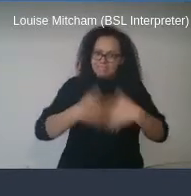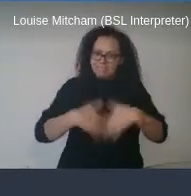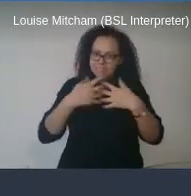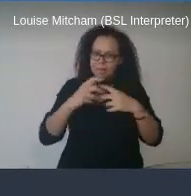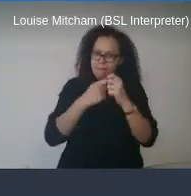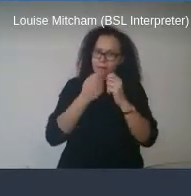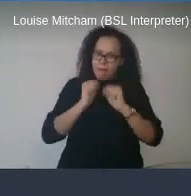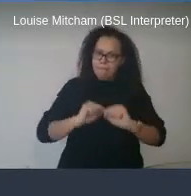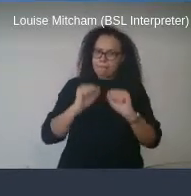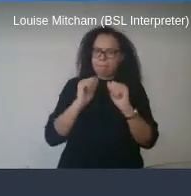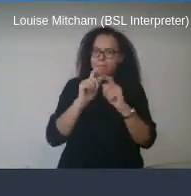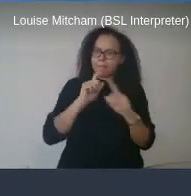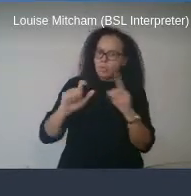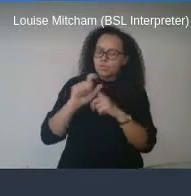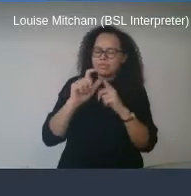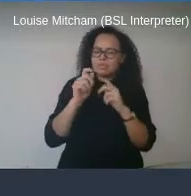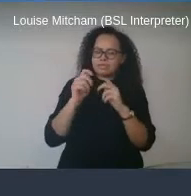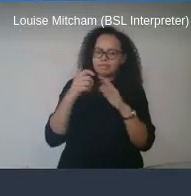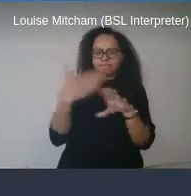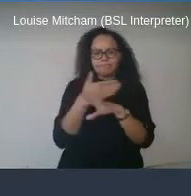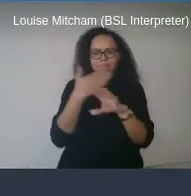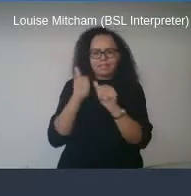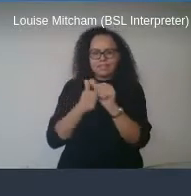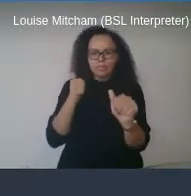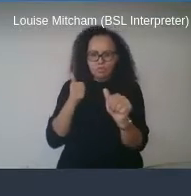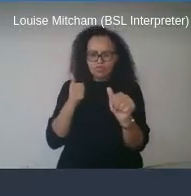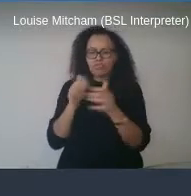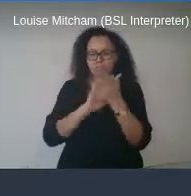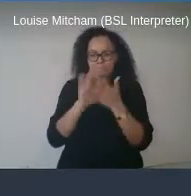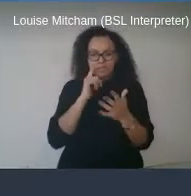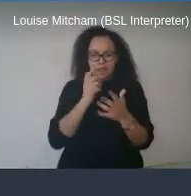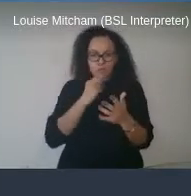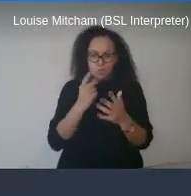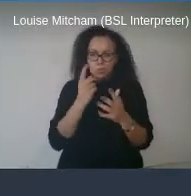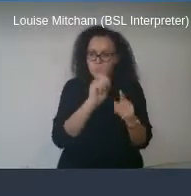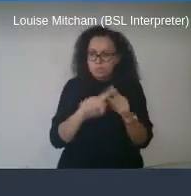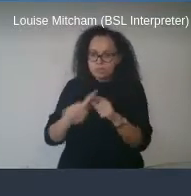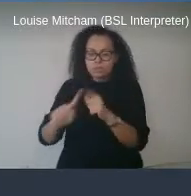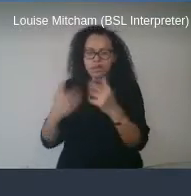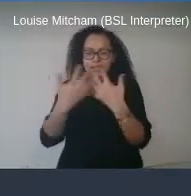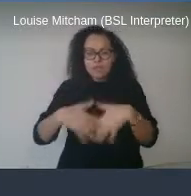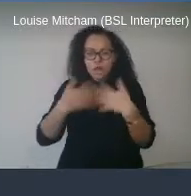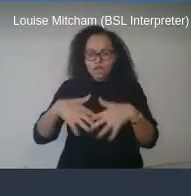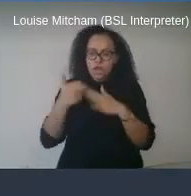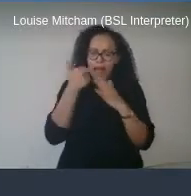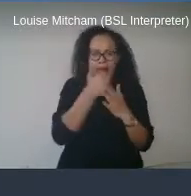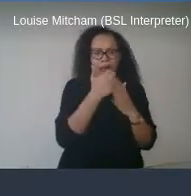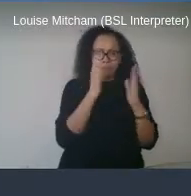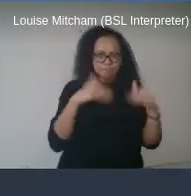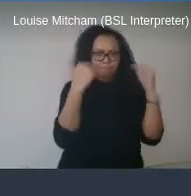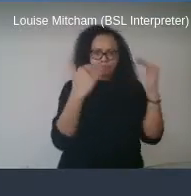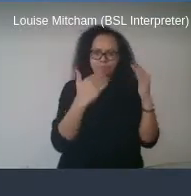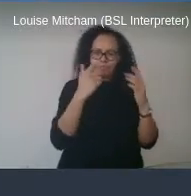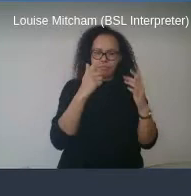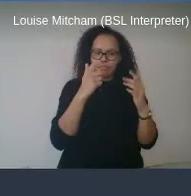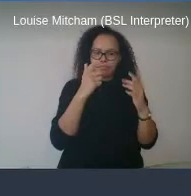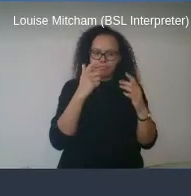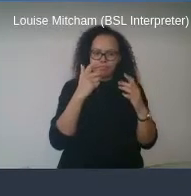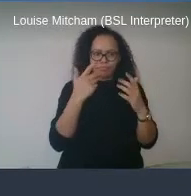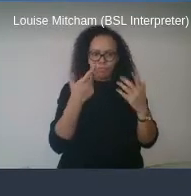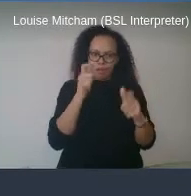as a community, can encompass technology that is helping elite athletes, performance, stadia,